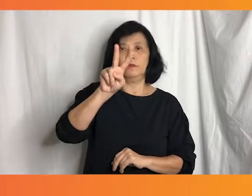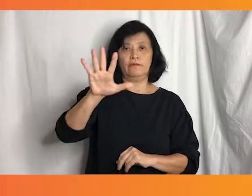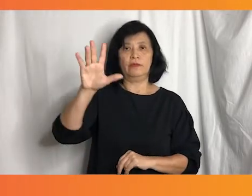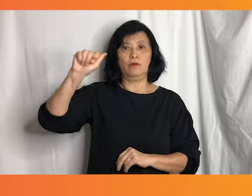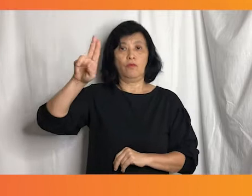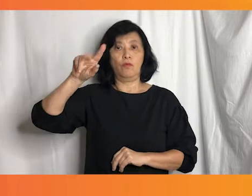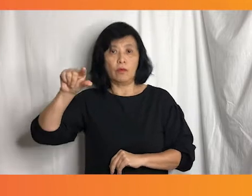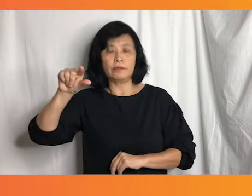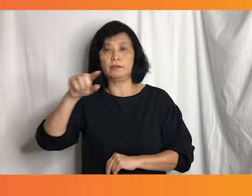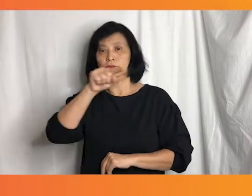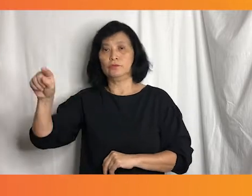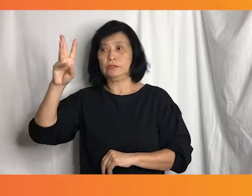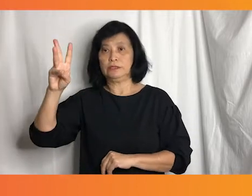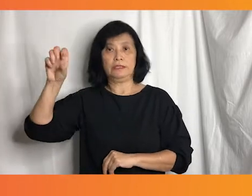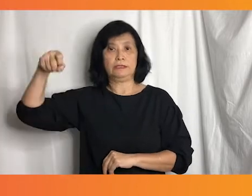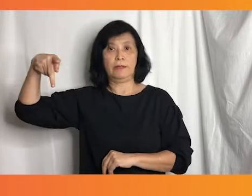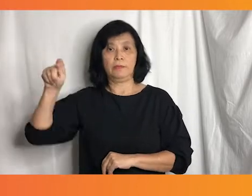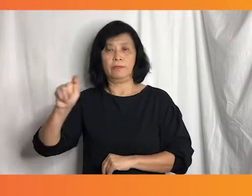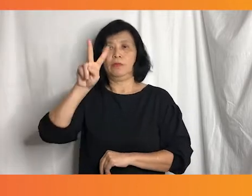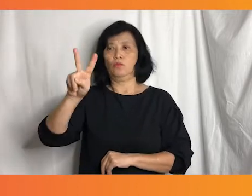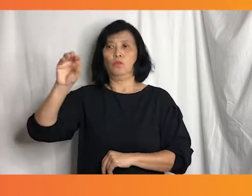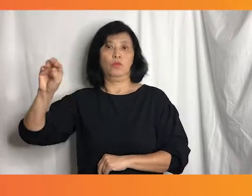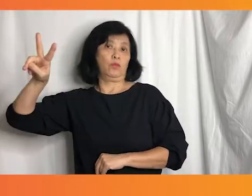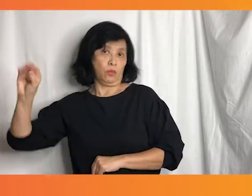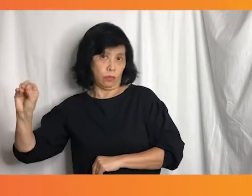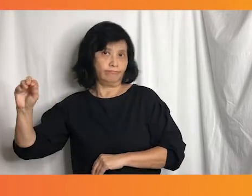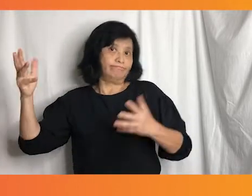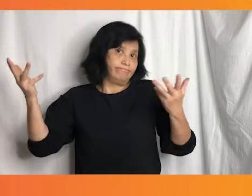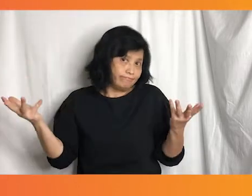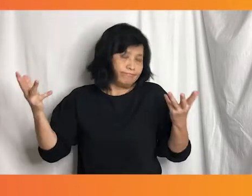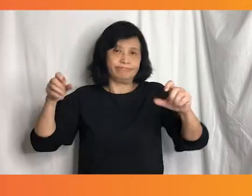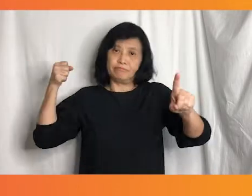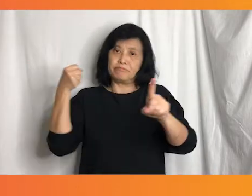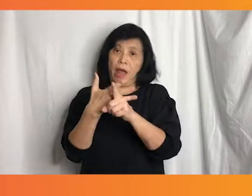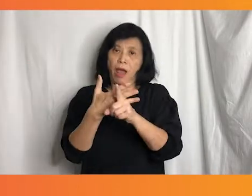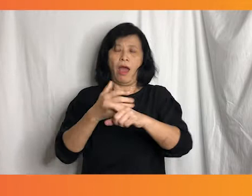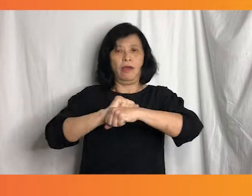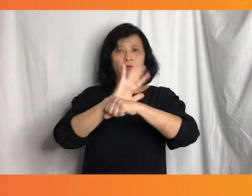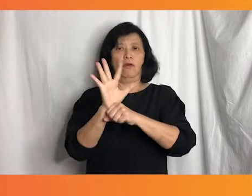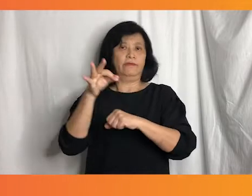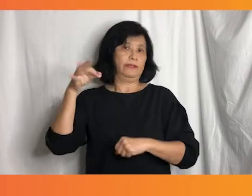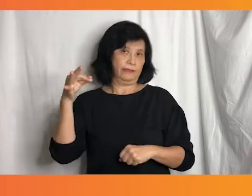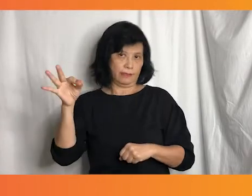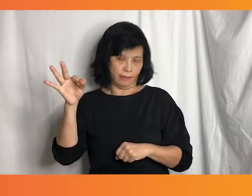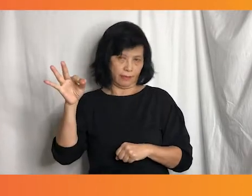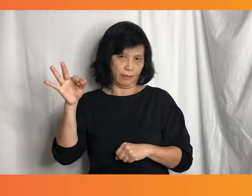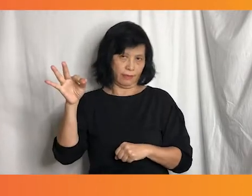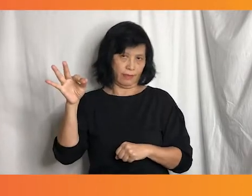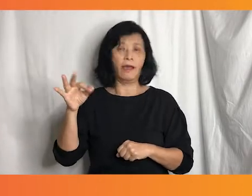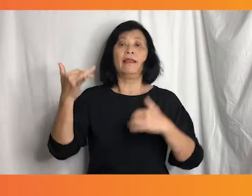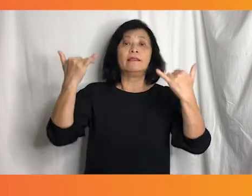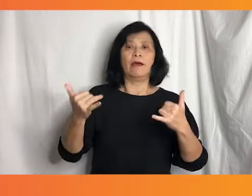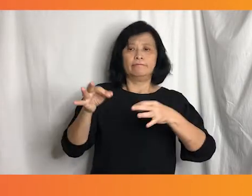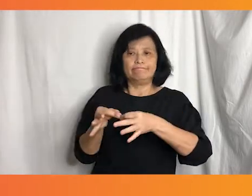August to 6th of September 2020. However, due to COVID-19 pandemic, it